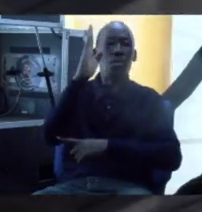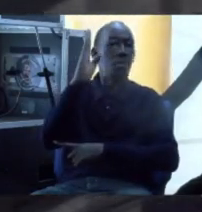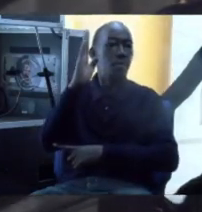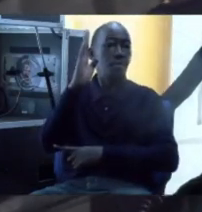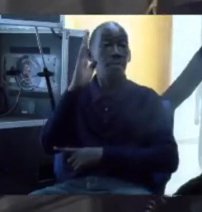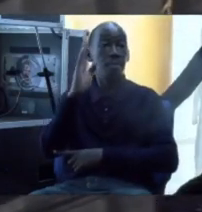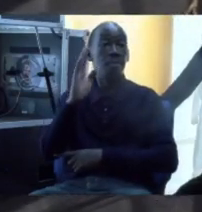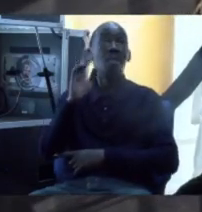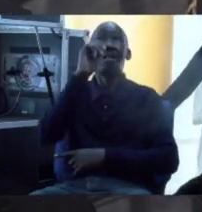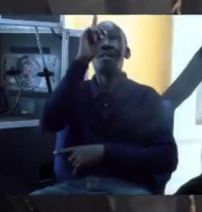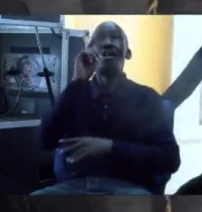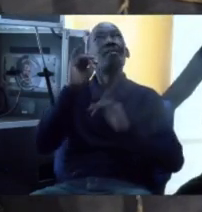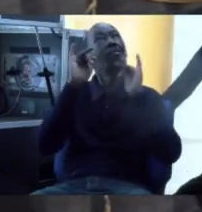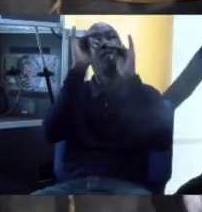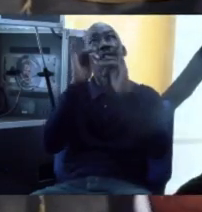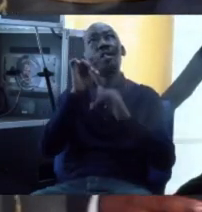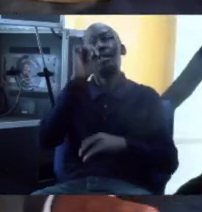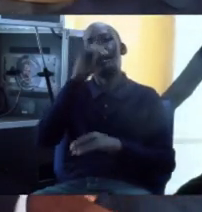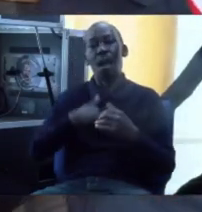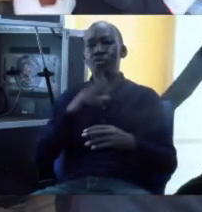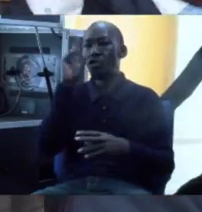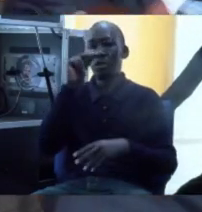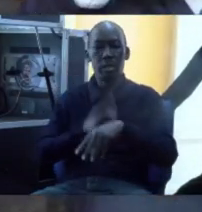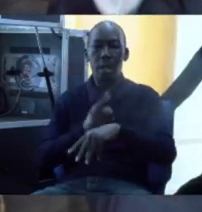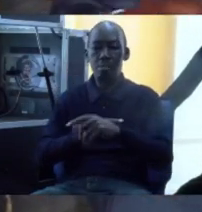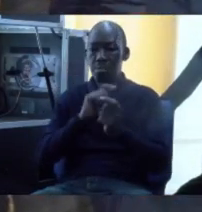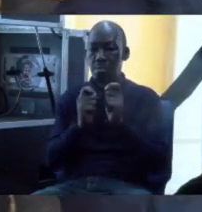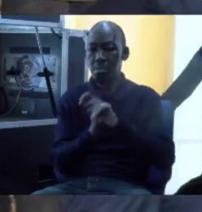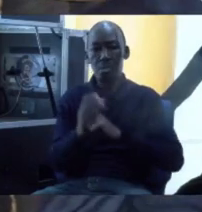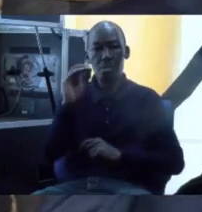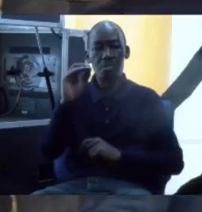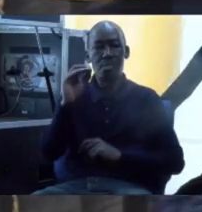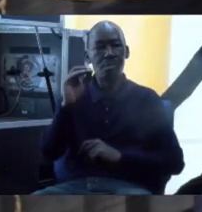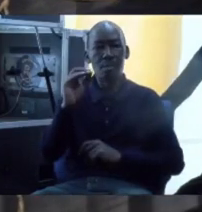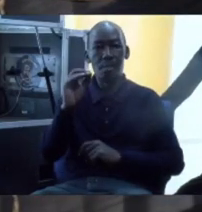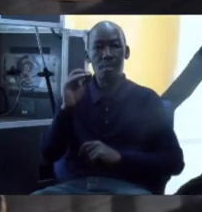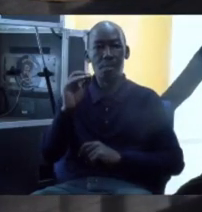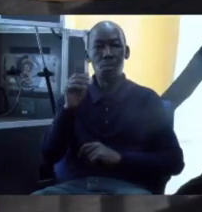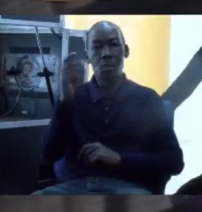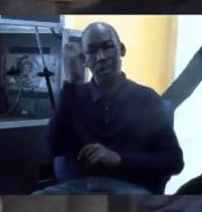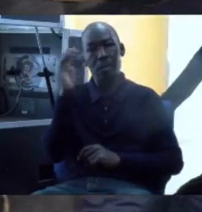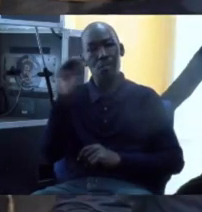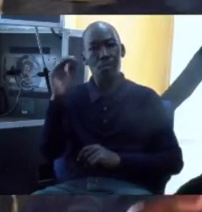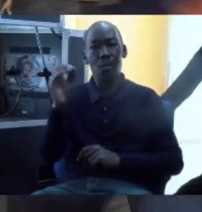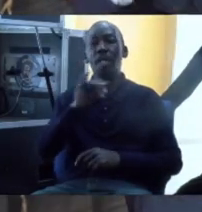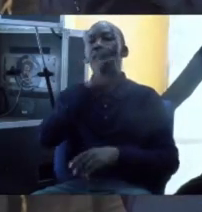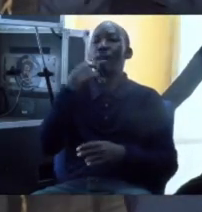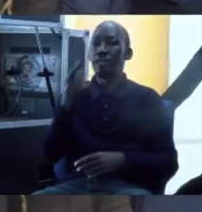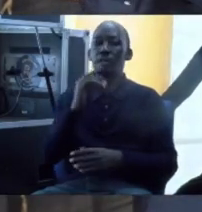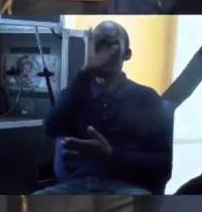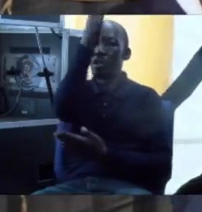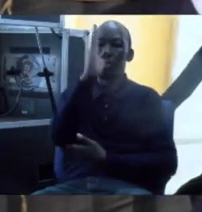Mungu, o'clock. O'clock. And he has got no time zone. Hana wakati na majira. Somebody did not get what I say. Hakuna mtu wa majira. I said Jehovah,